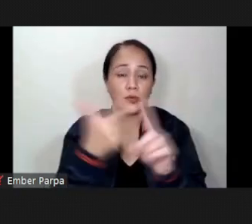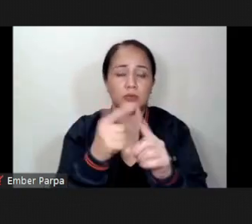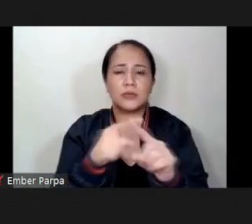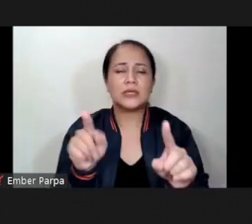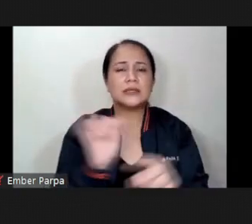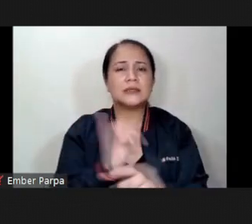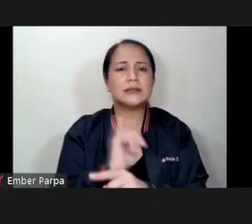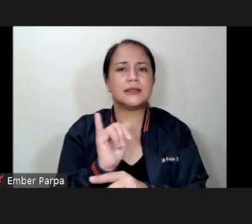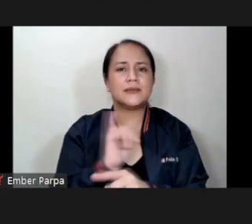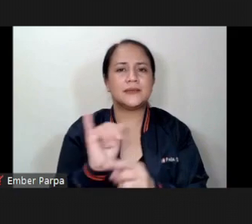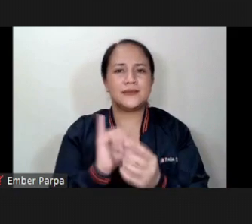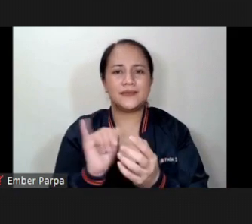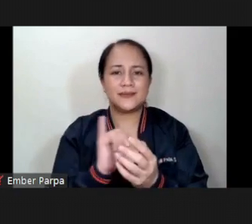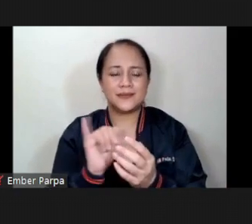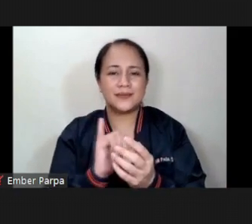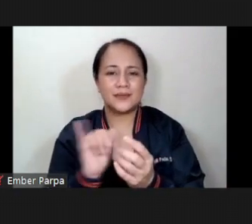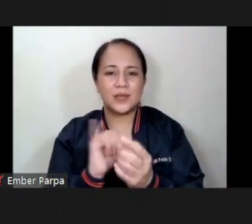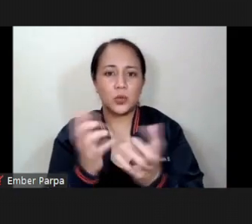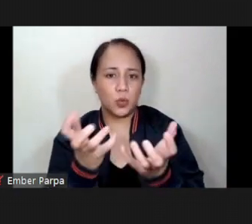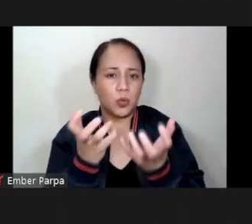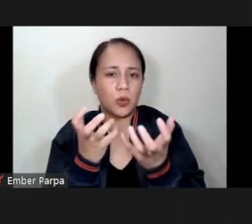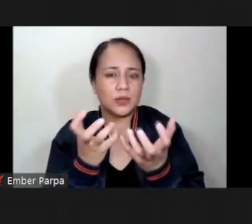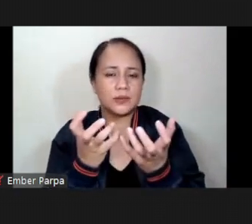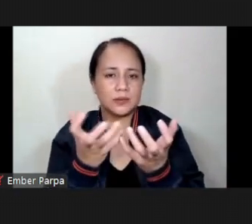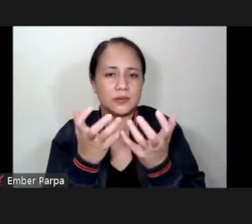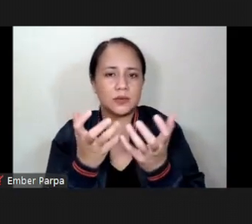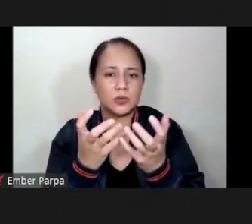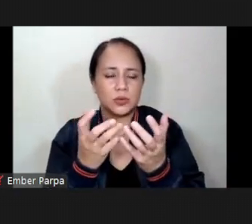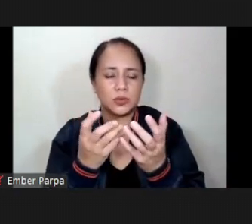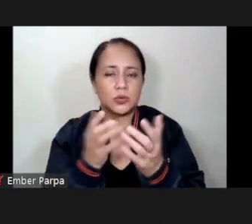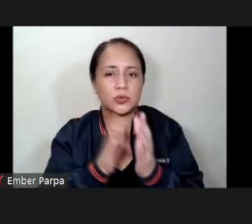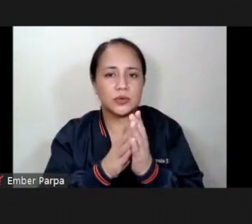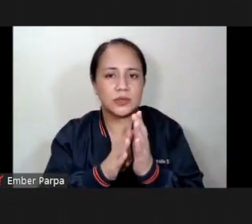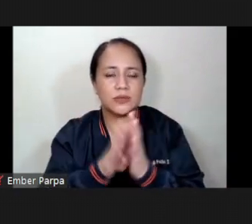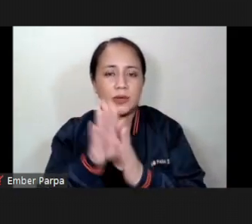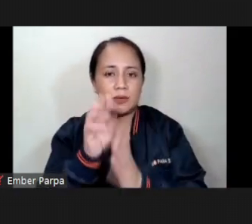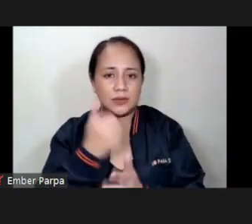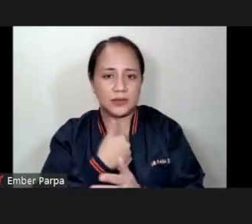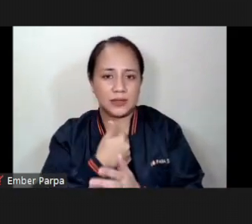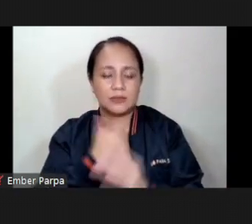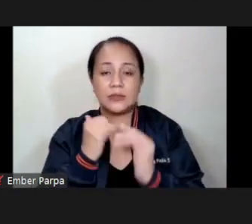you wanted to develop